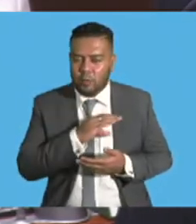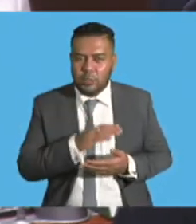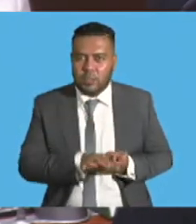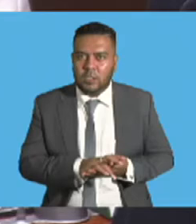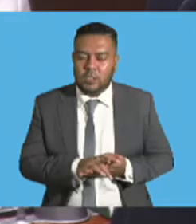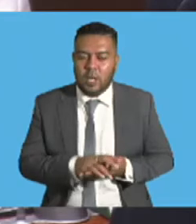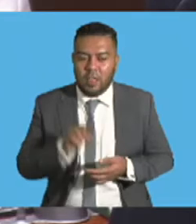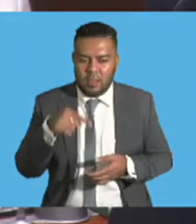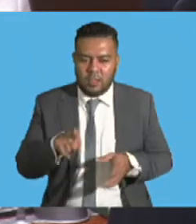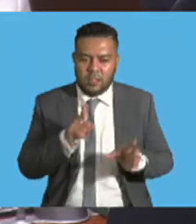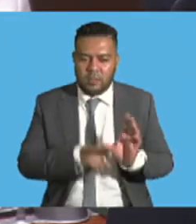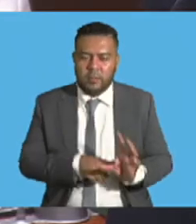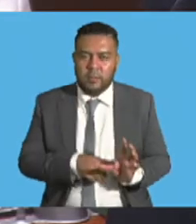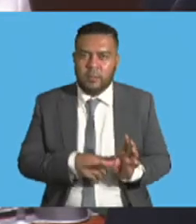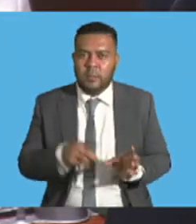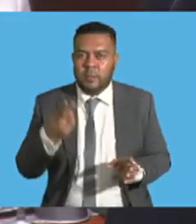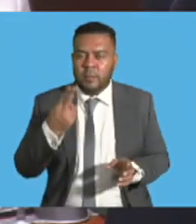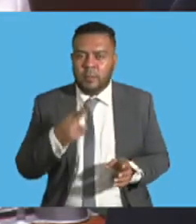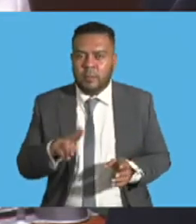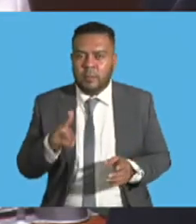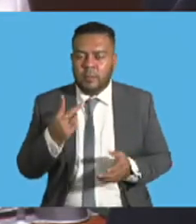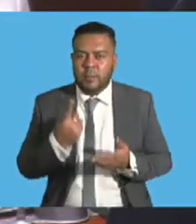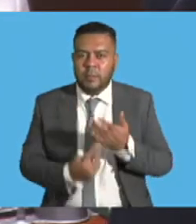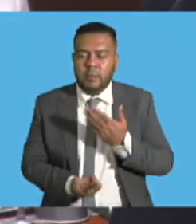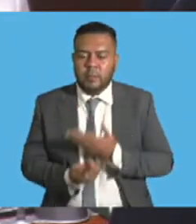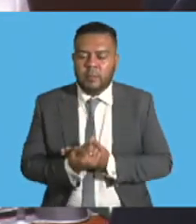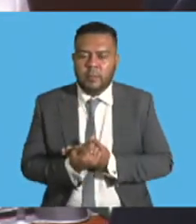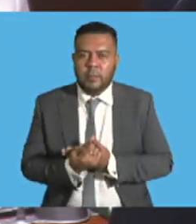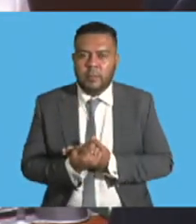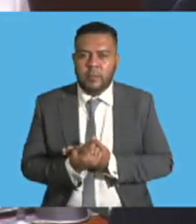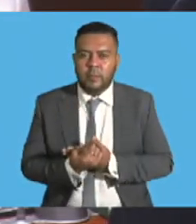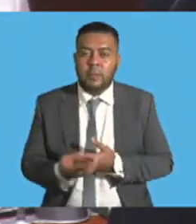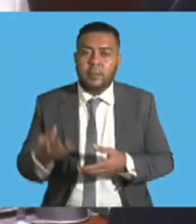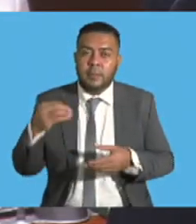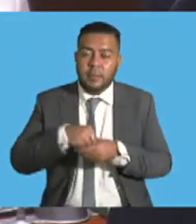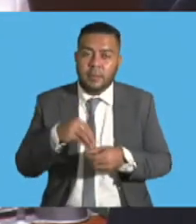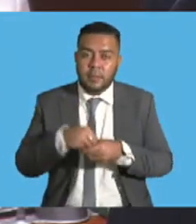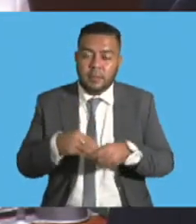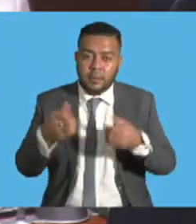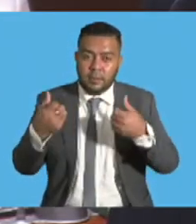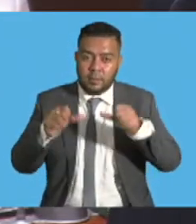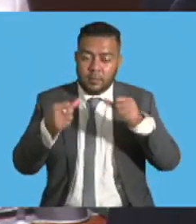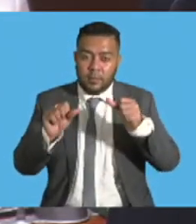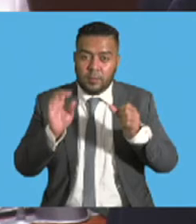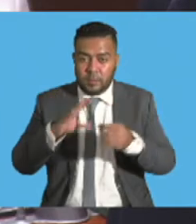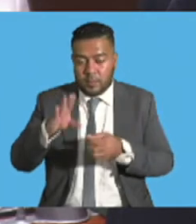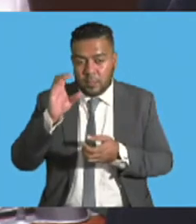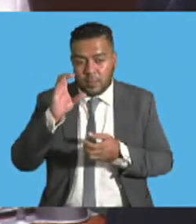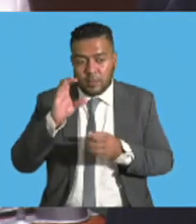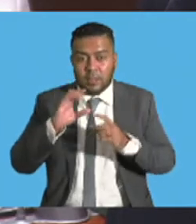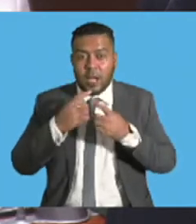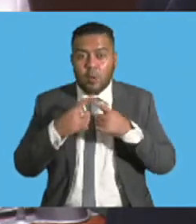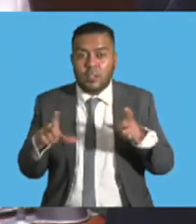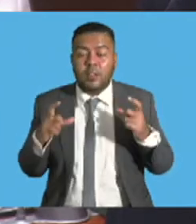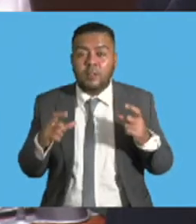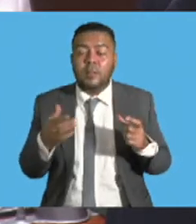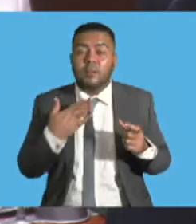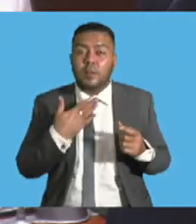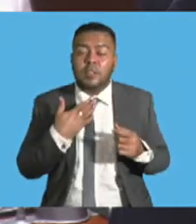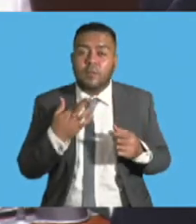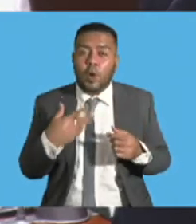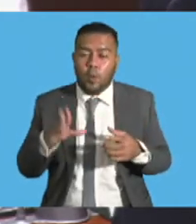this year to conduct its operation. The establishment of this council provided a voice for our iTaukei resource